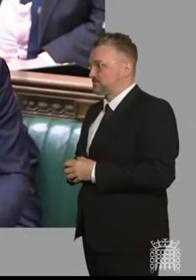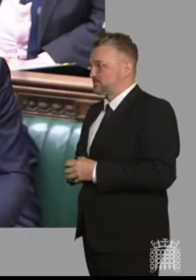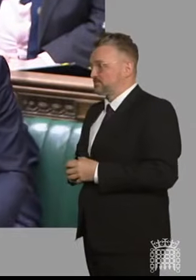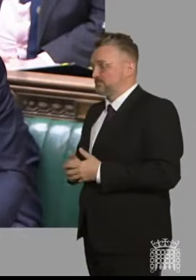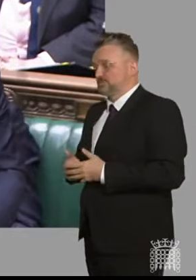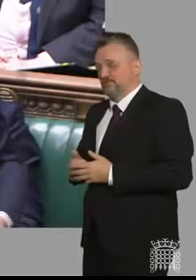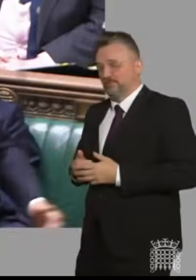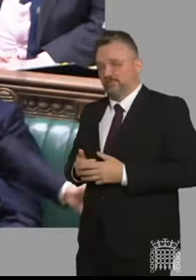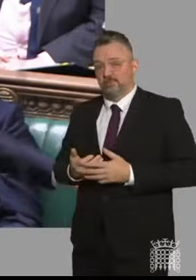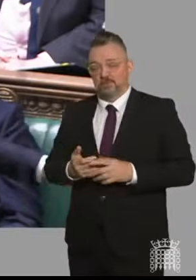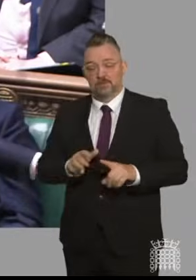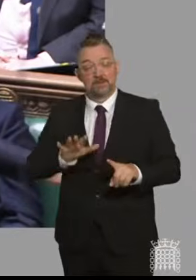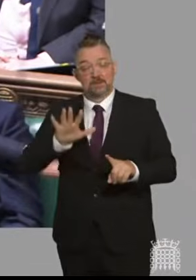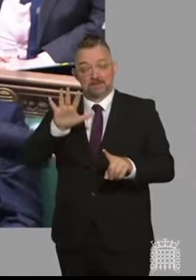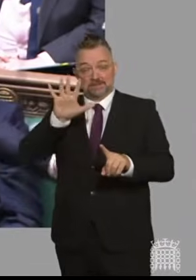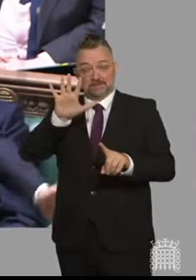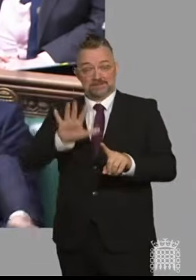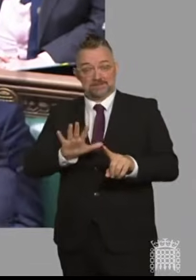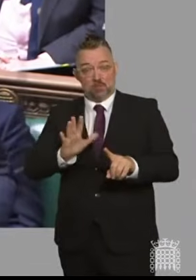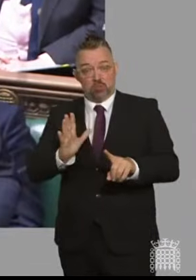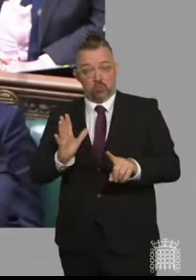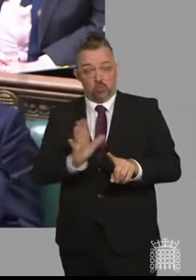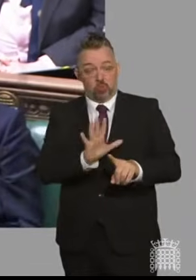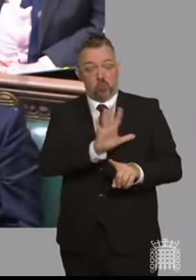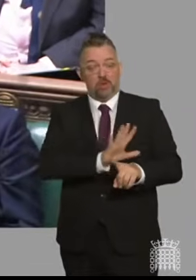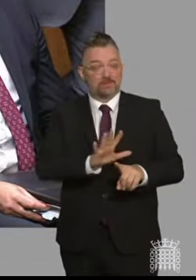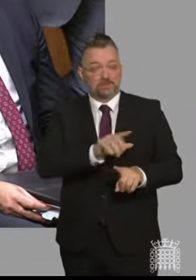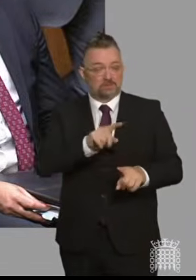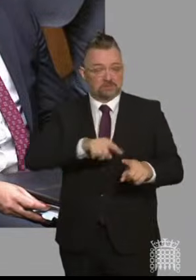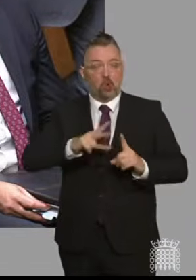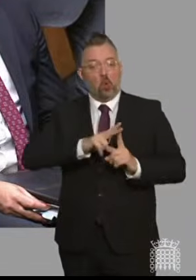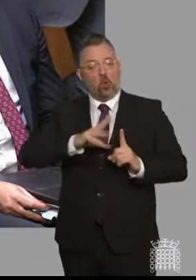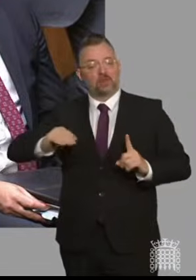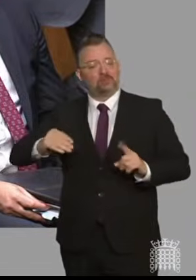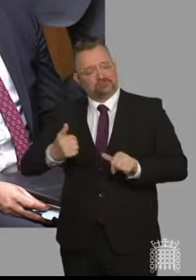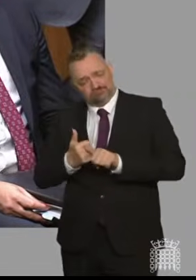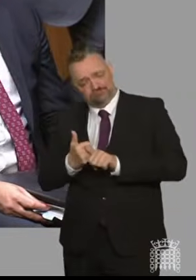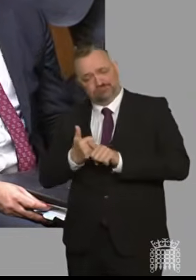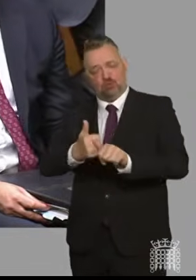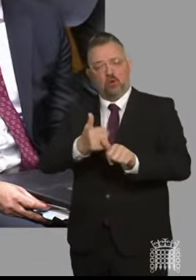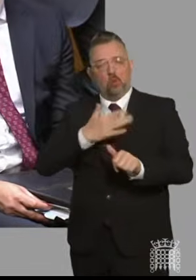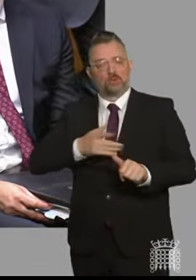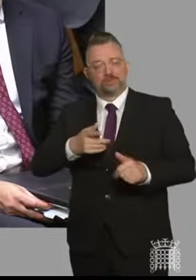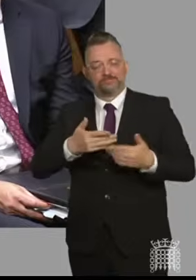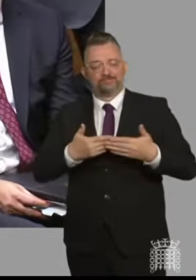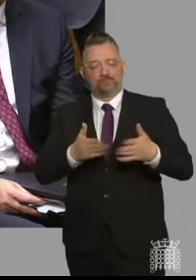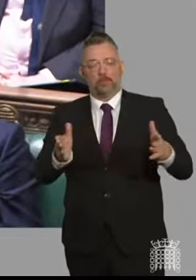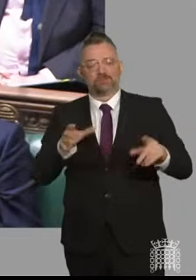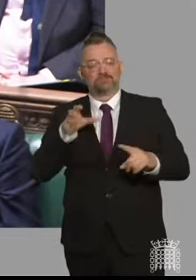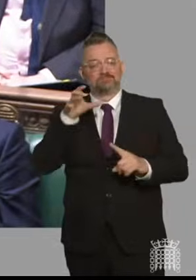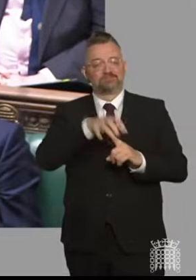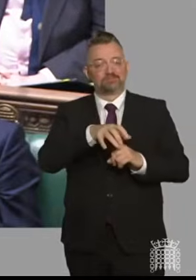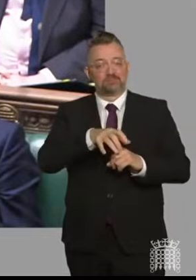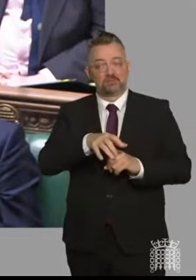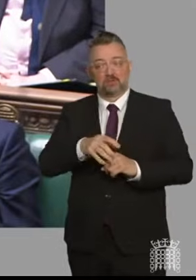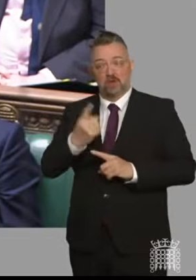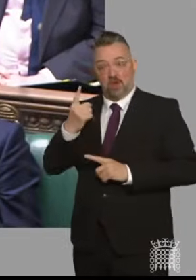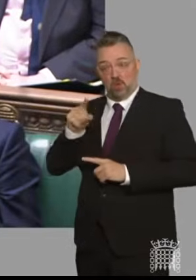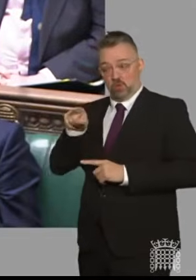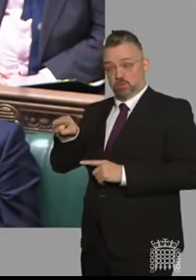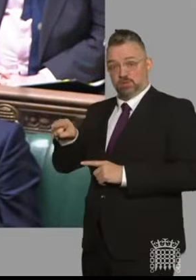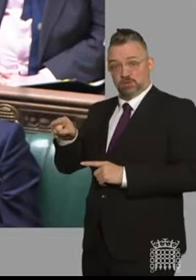of local stations, and actually recently Cullompton and Wellington will be one of the places that receives funding as a result of our decision